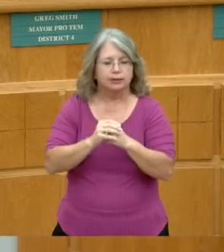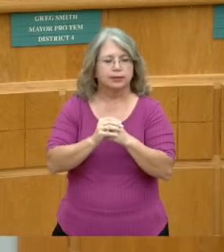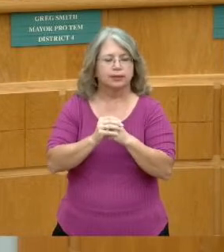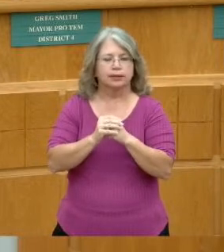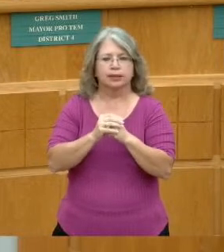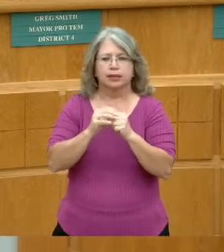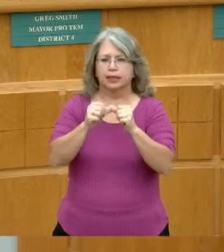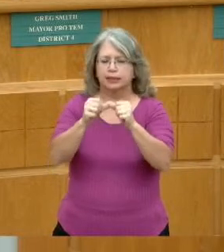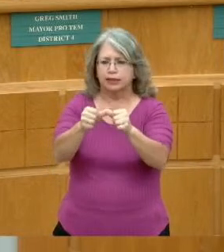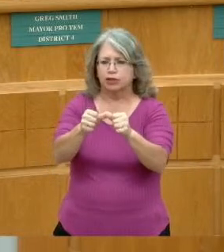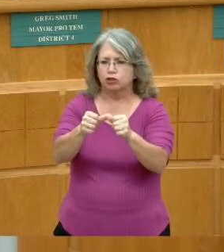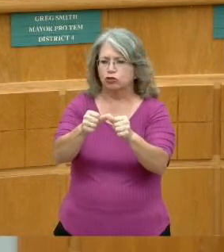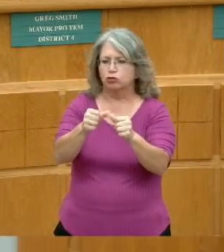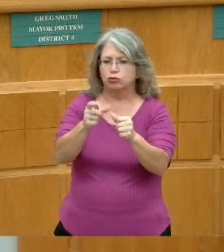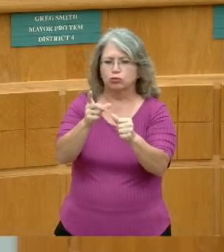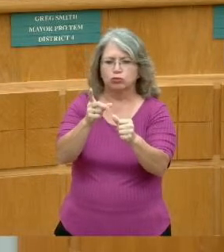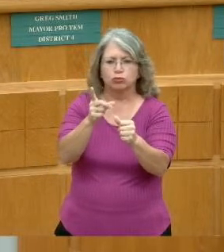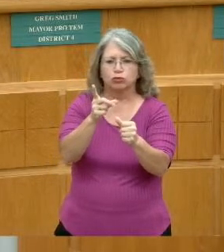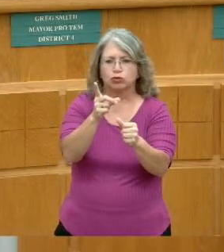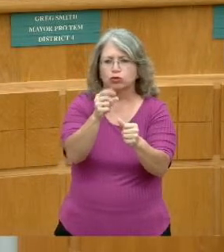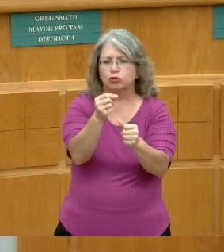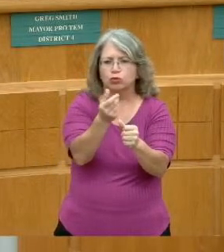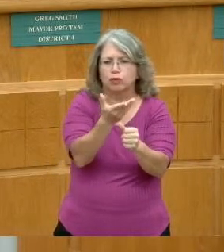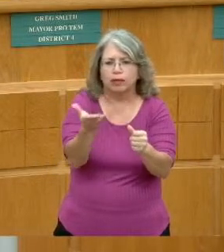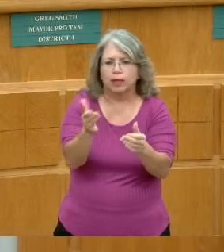try to stop the transmission of COVID-19.